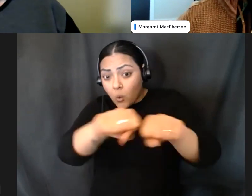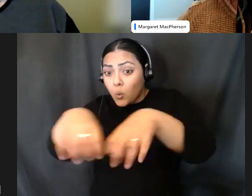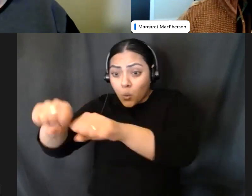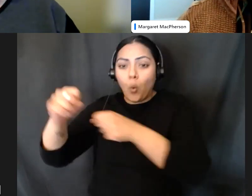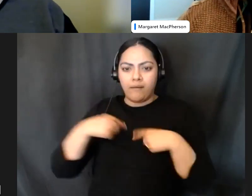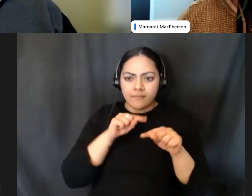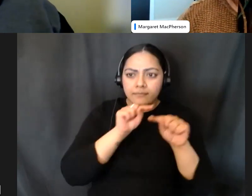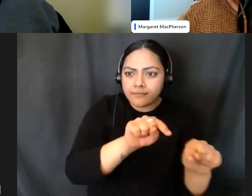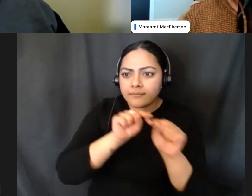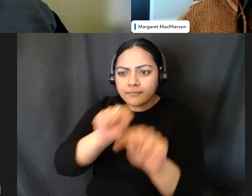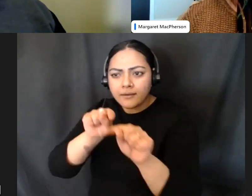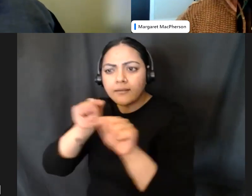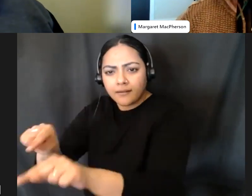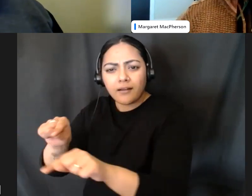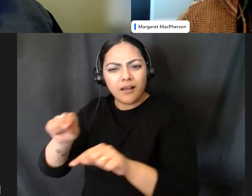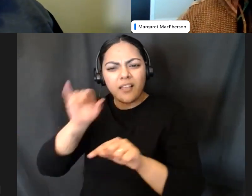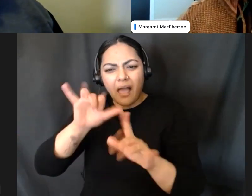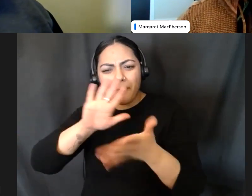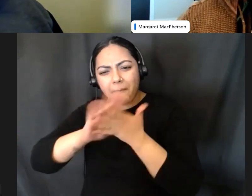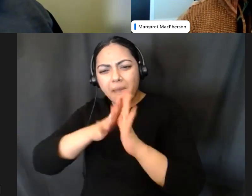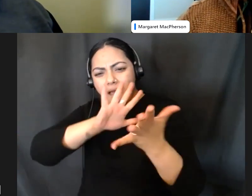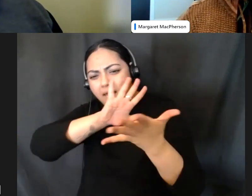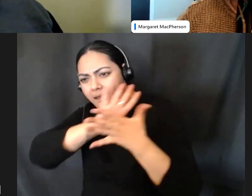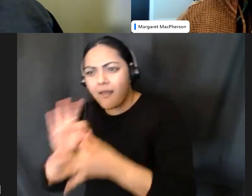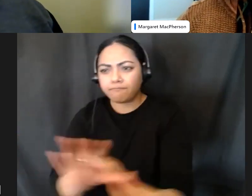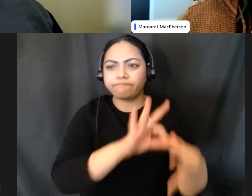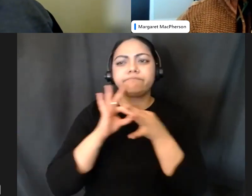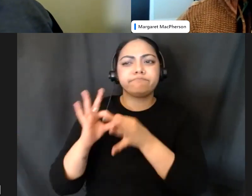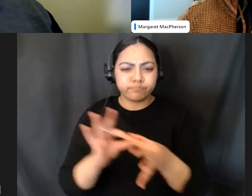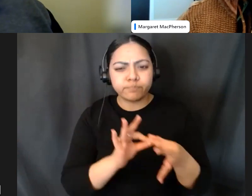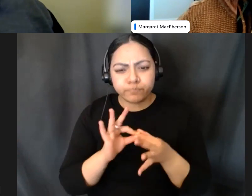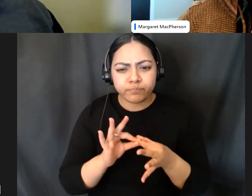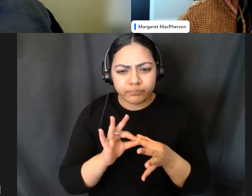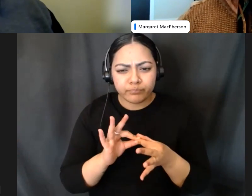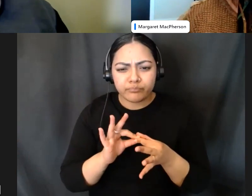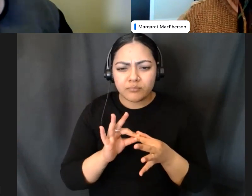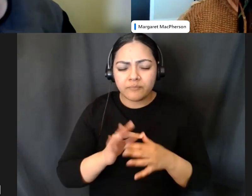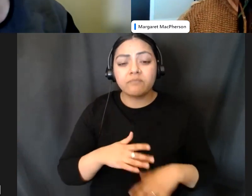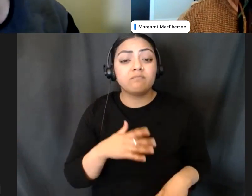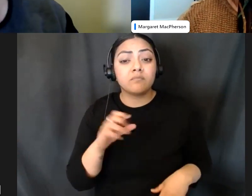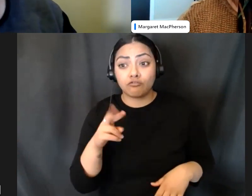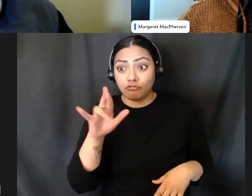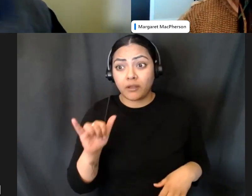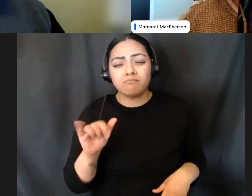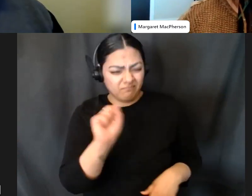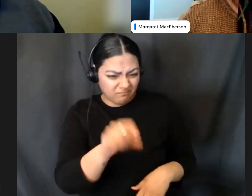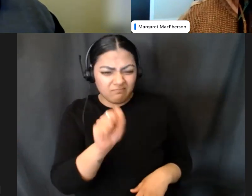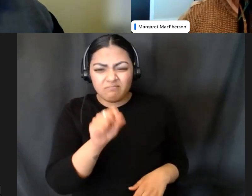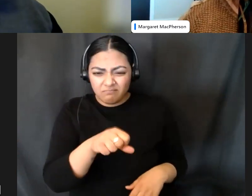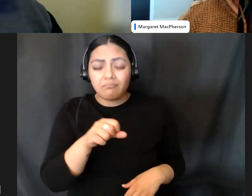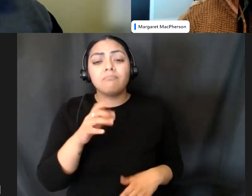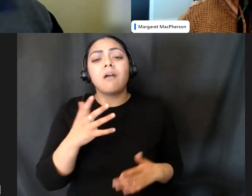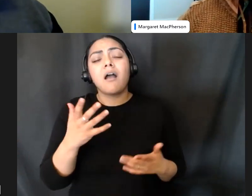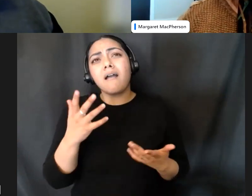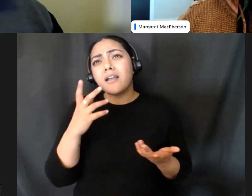are all ways to integrate it just into our practice, into our daily life. Yeah, what we find working with, especially with